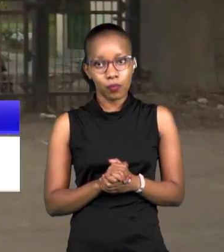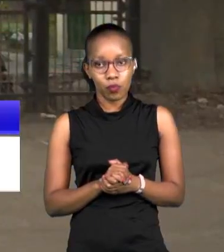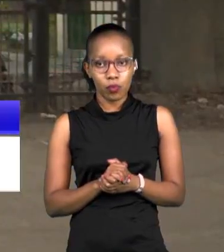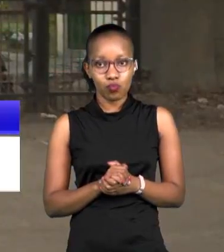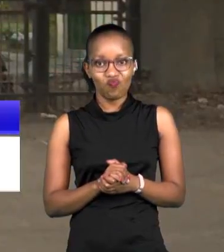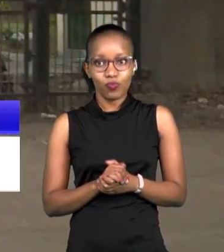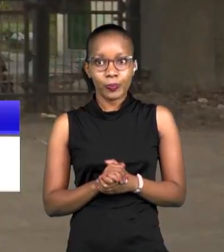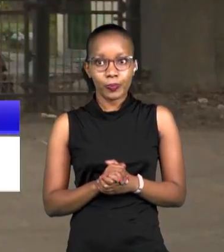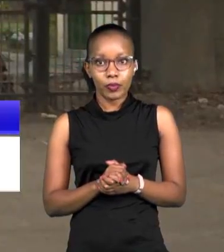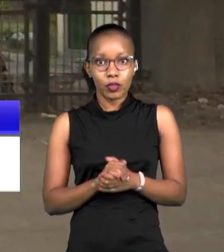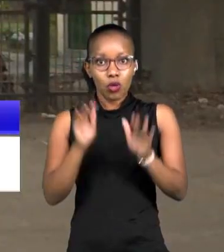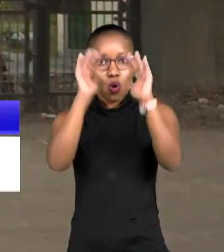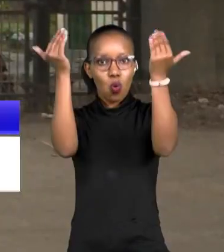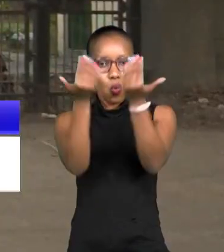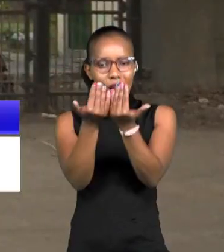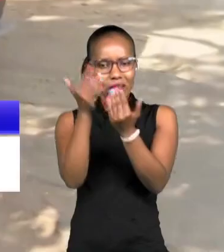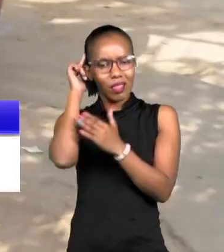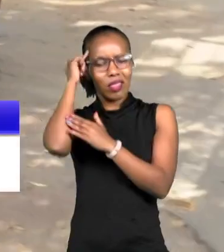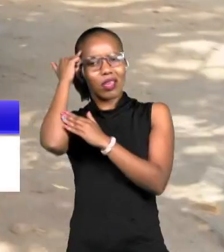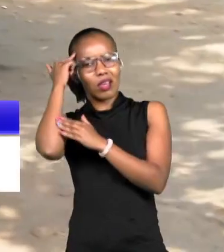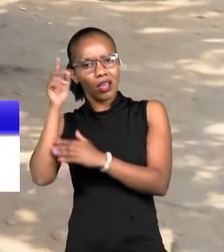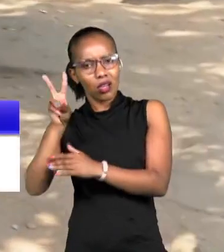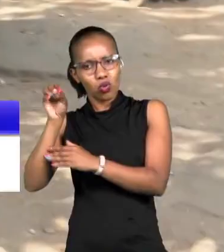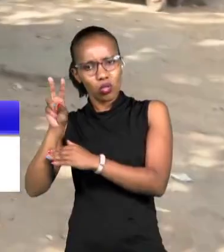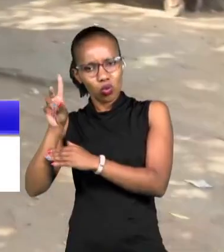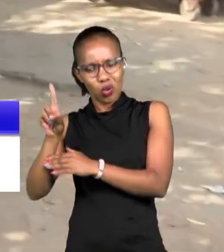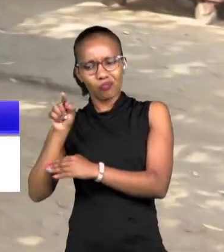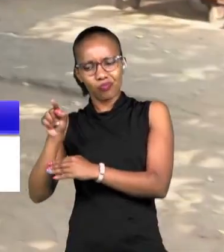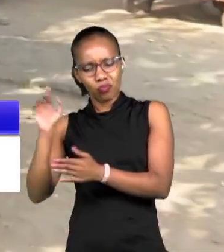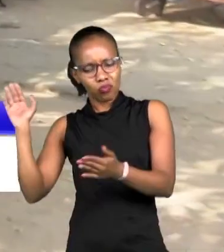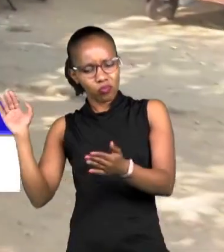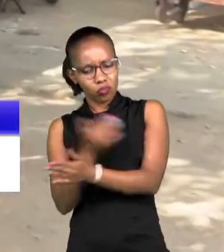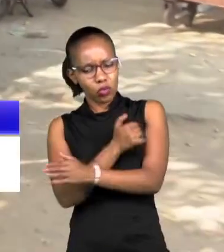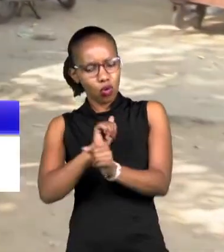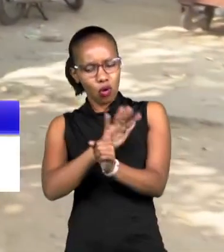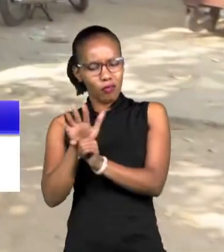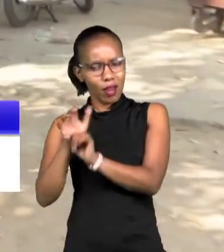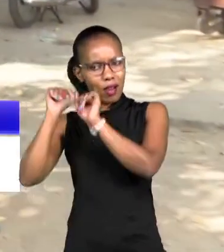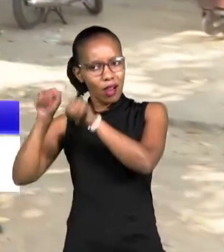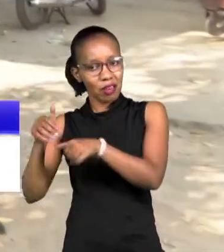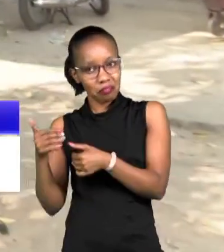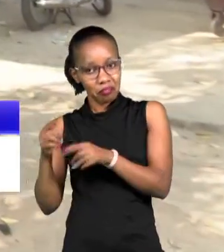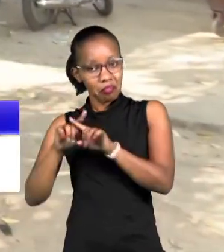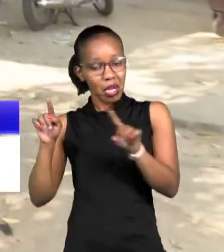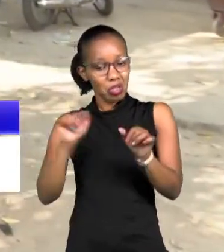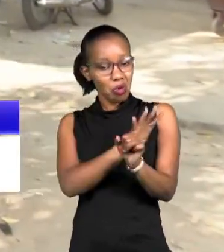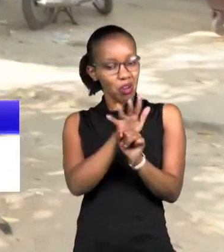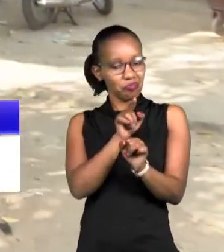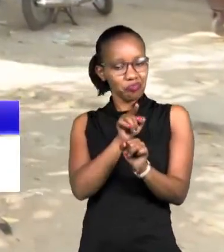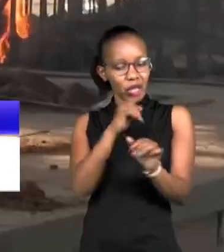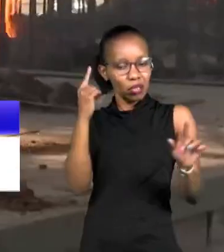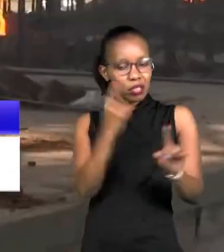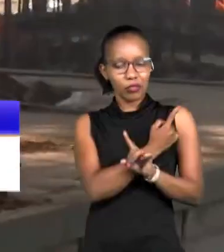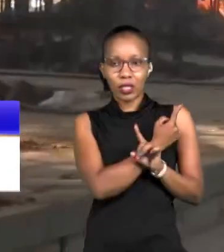Just when the world thought the new year would be a beginning of the end of the coronavirus pandemic, the virus had its own plans